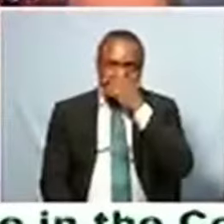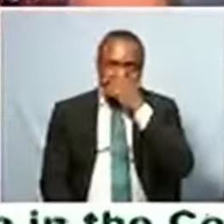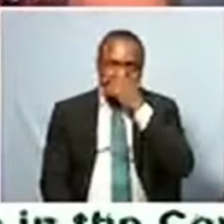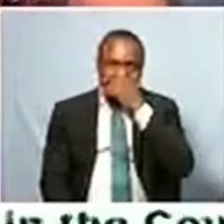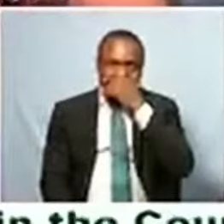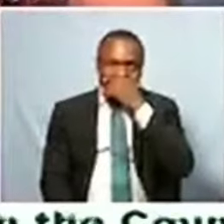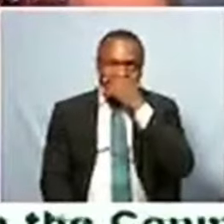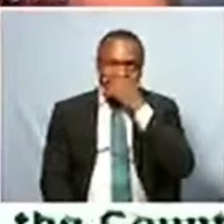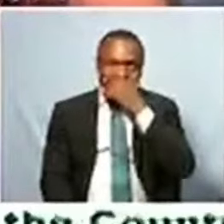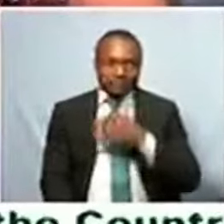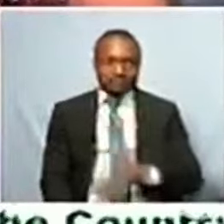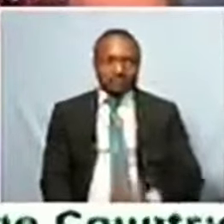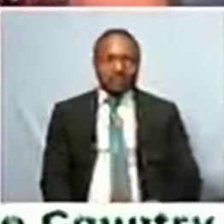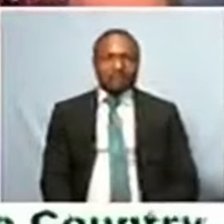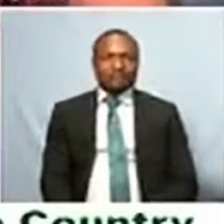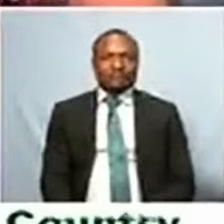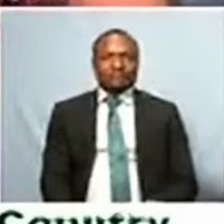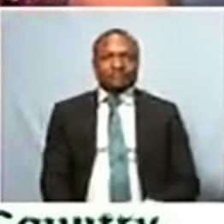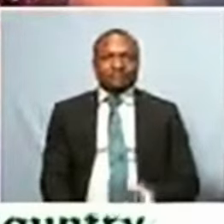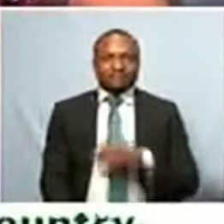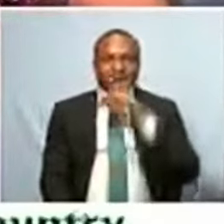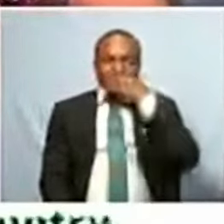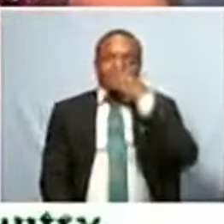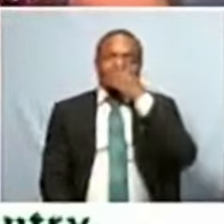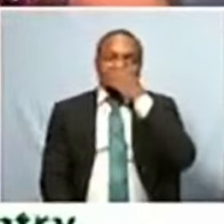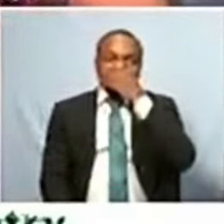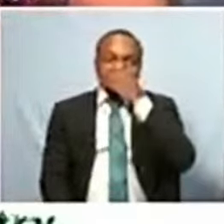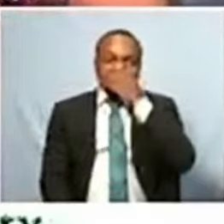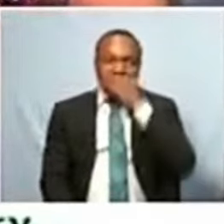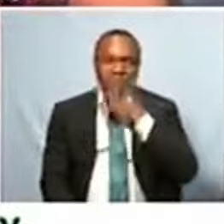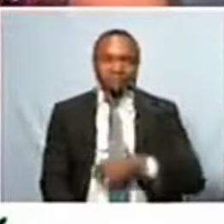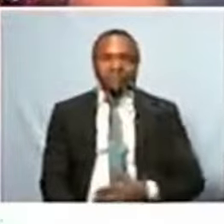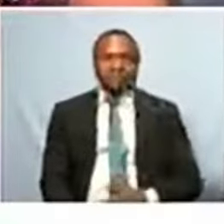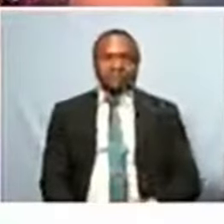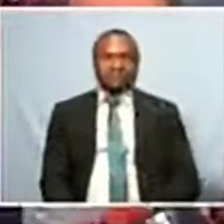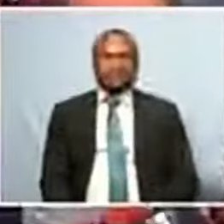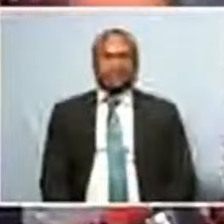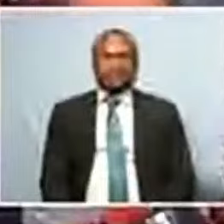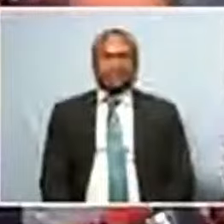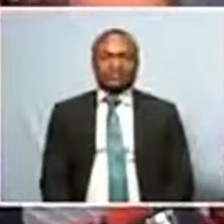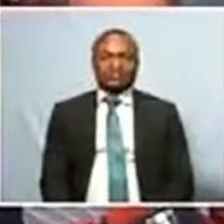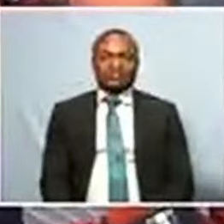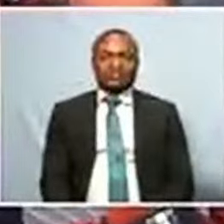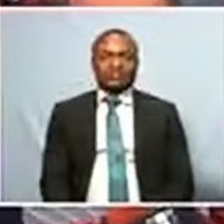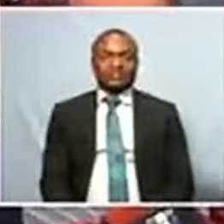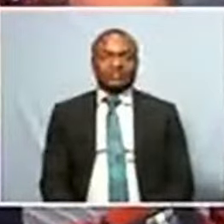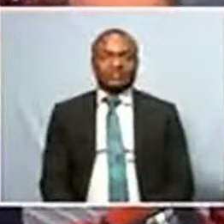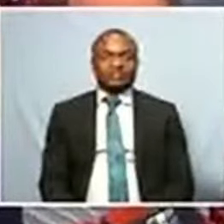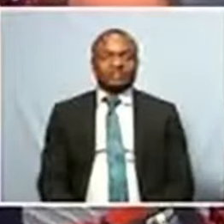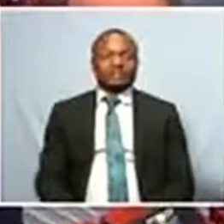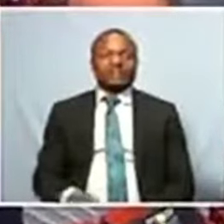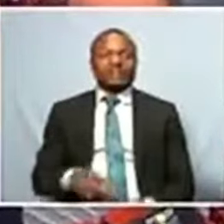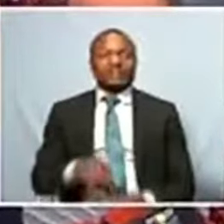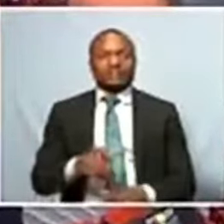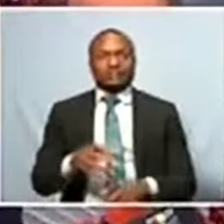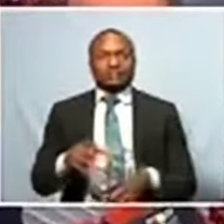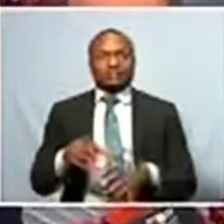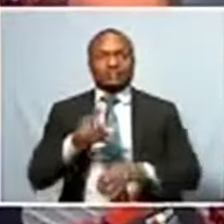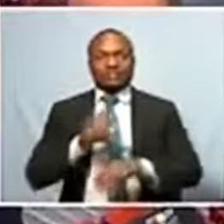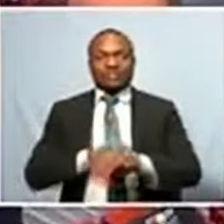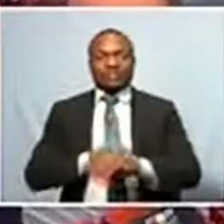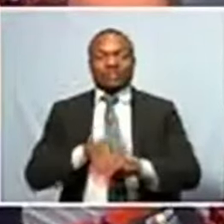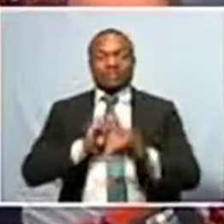There being no further debate, it's time up. The subject for debate